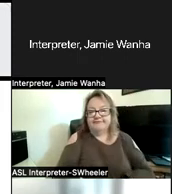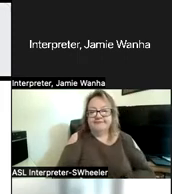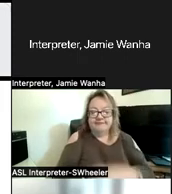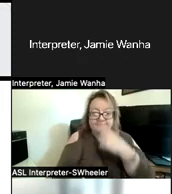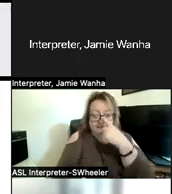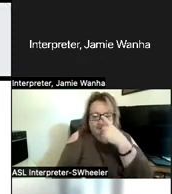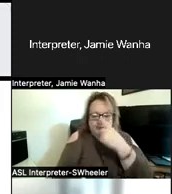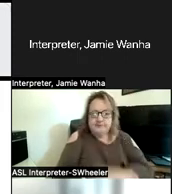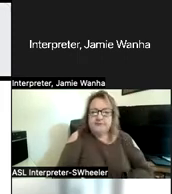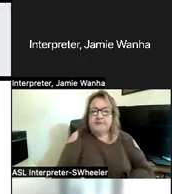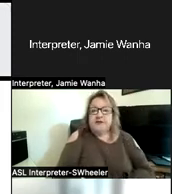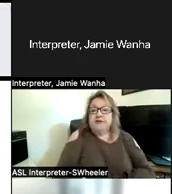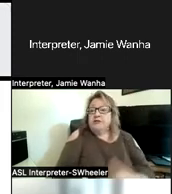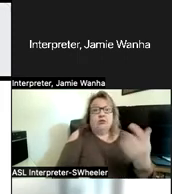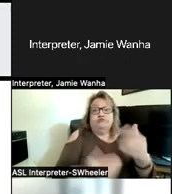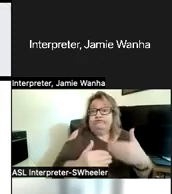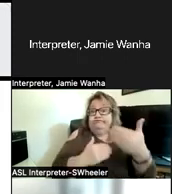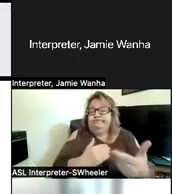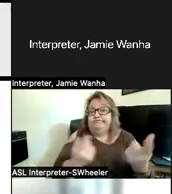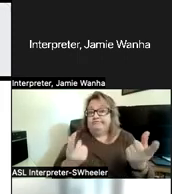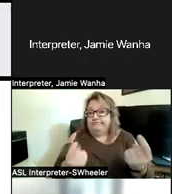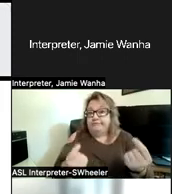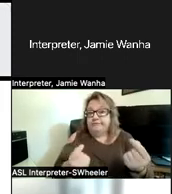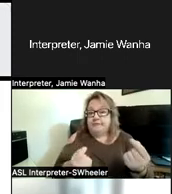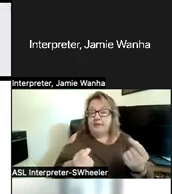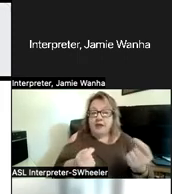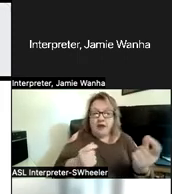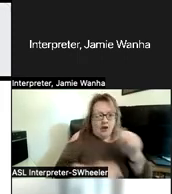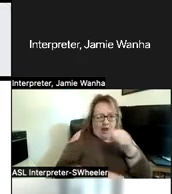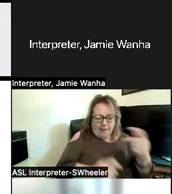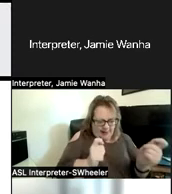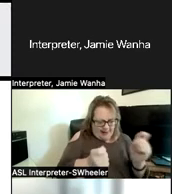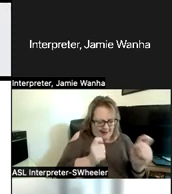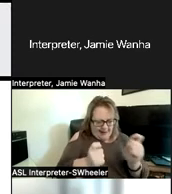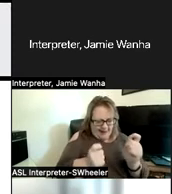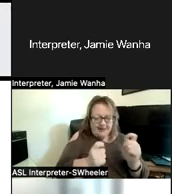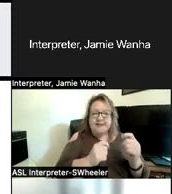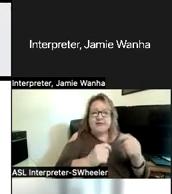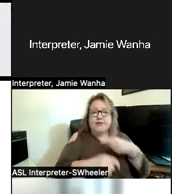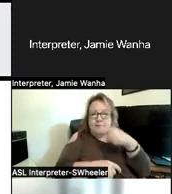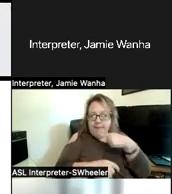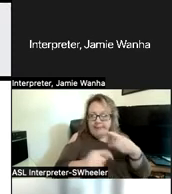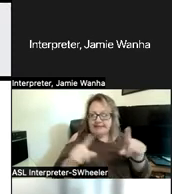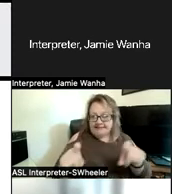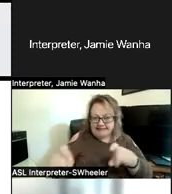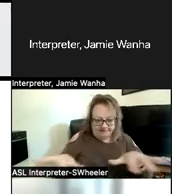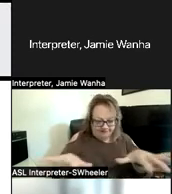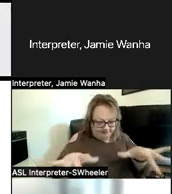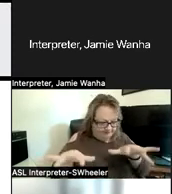Next slide. So just some next steps. We are modifying our app a little bit to do some public testing. We want to be able to try the system